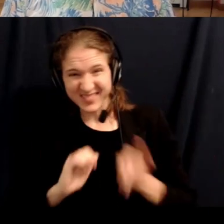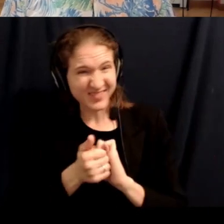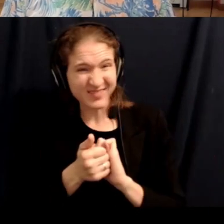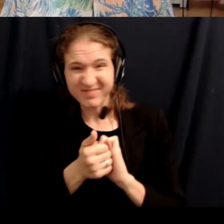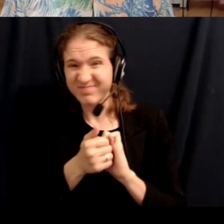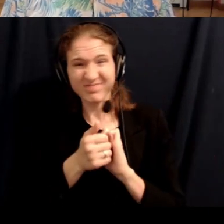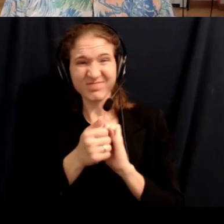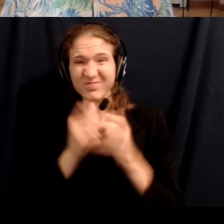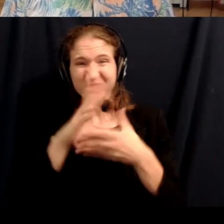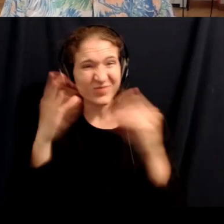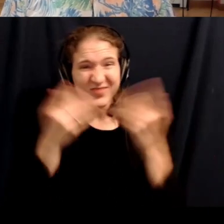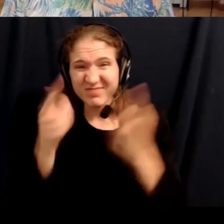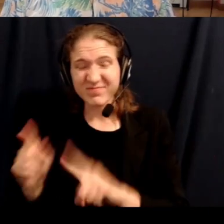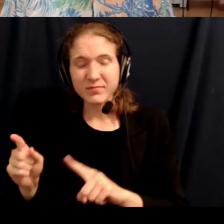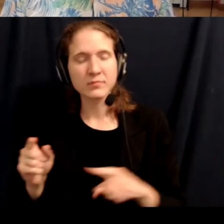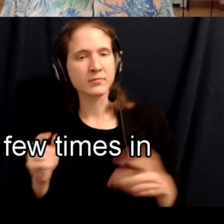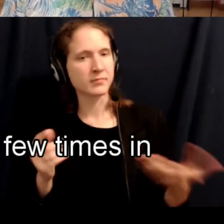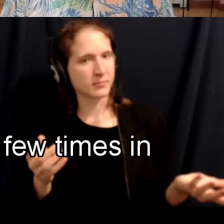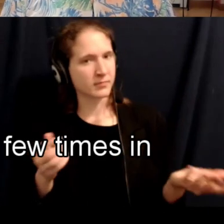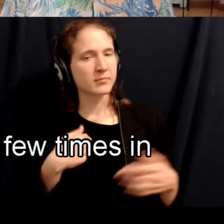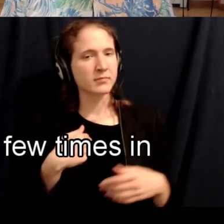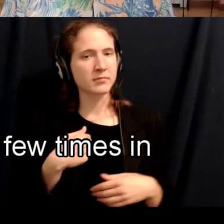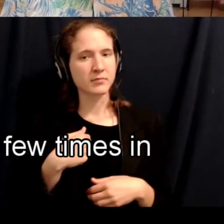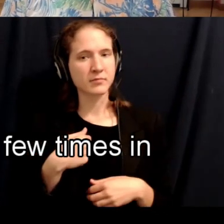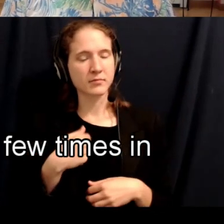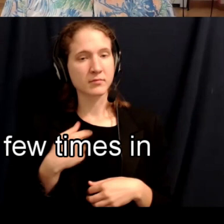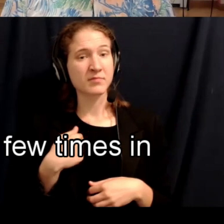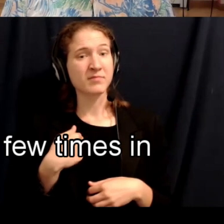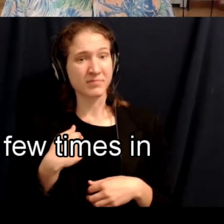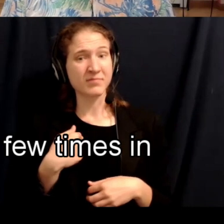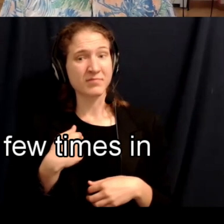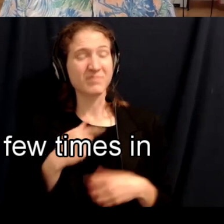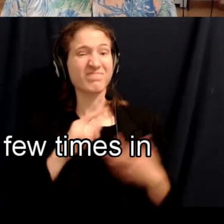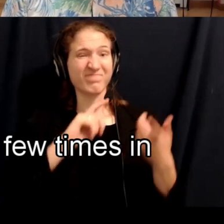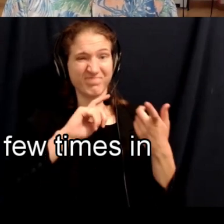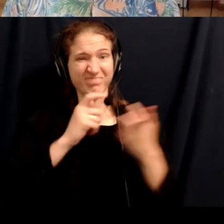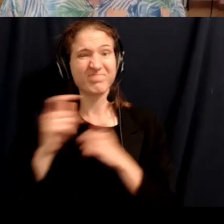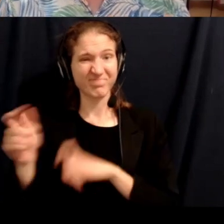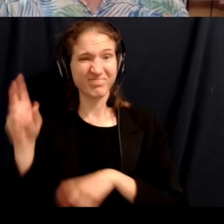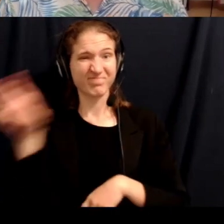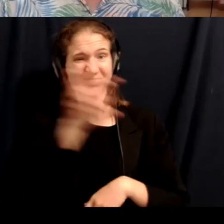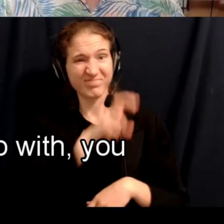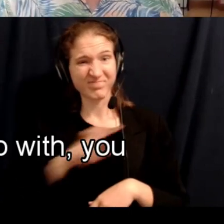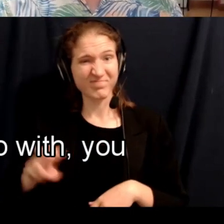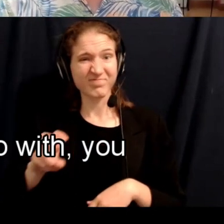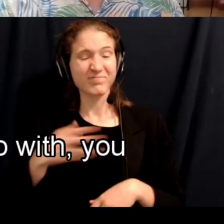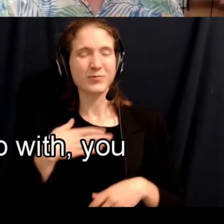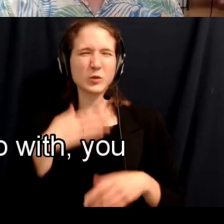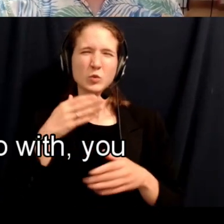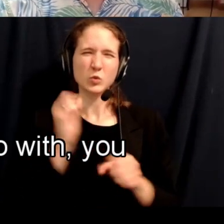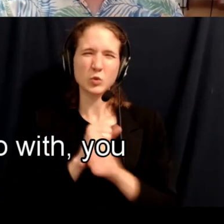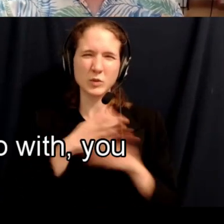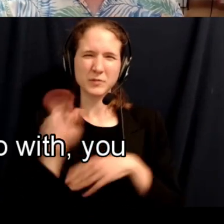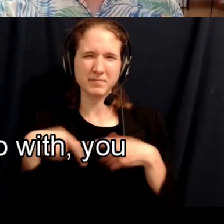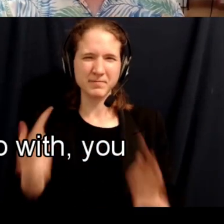like? Well, I've changed lanes a few times in my art career. I think a lot of it had to